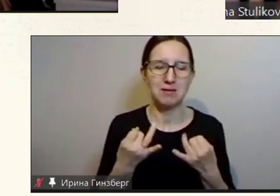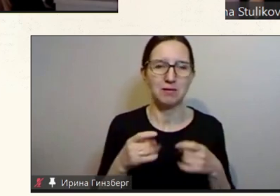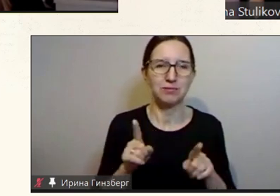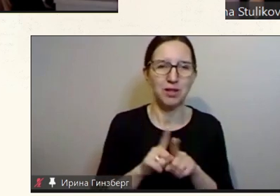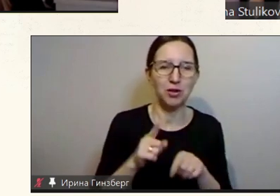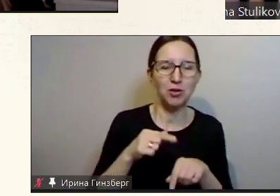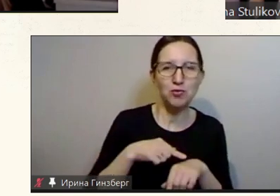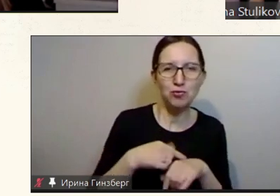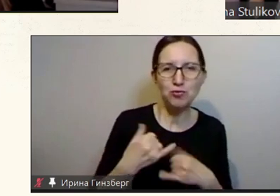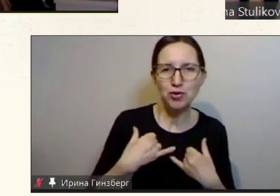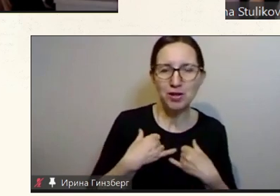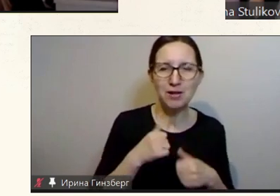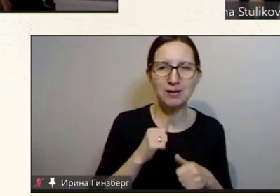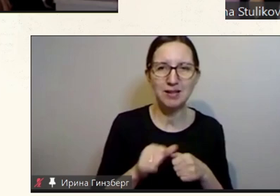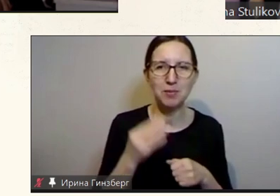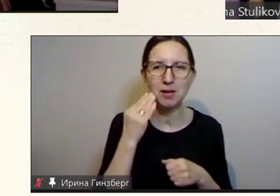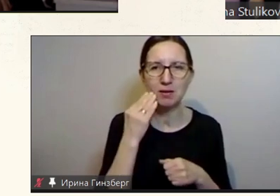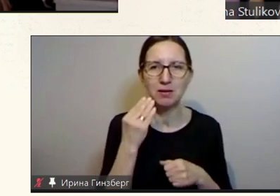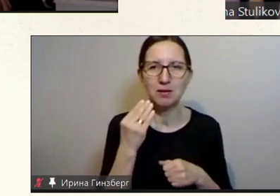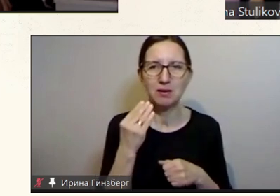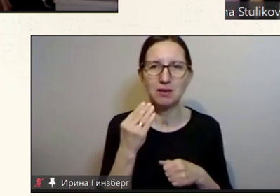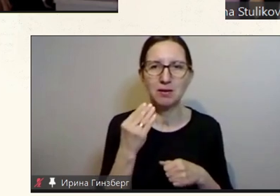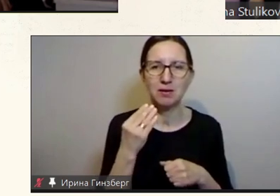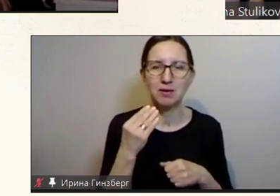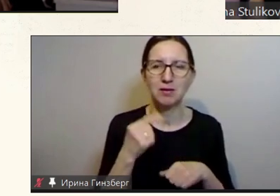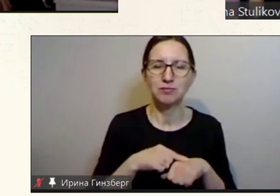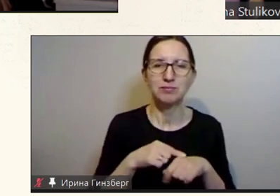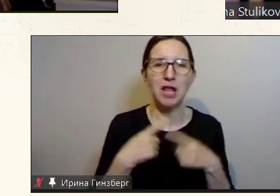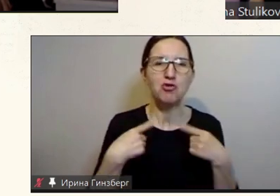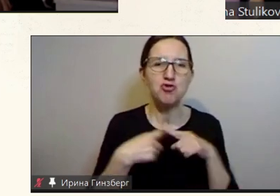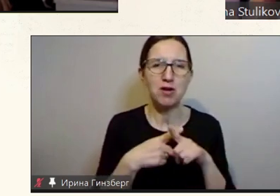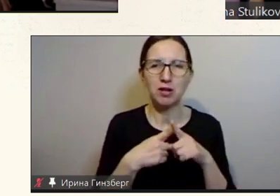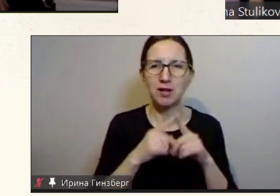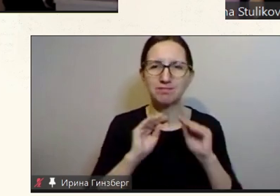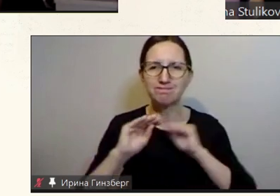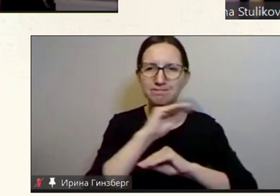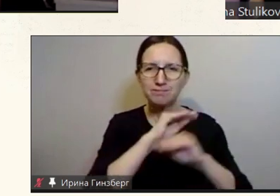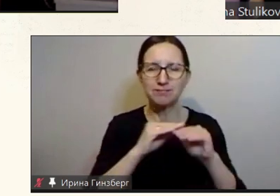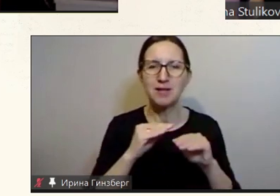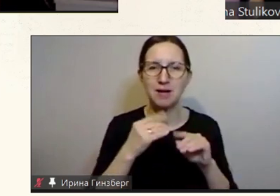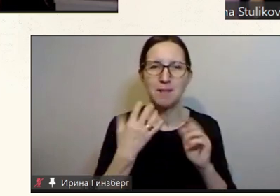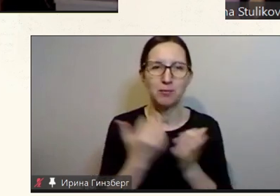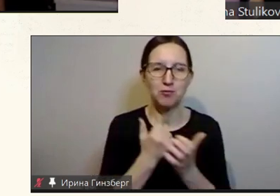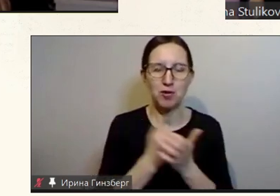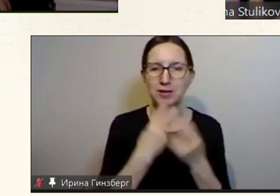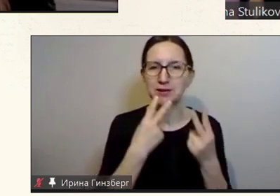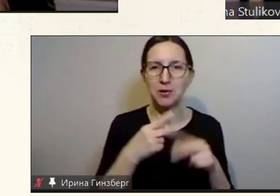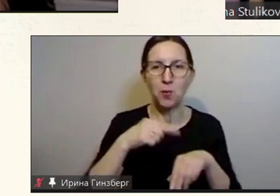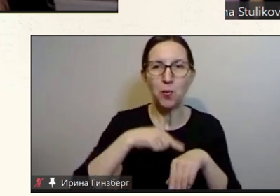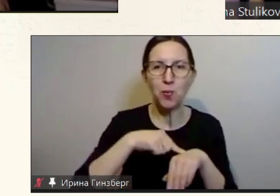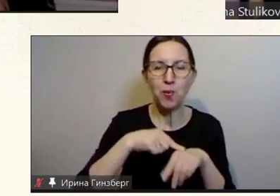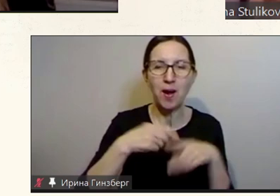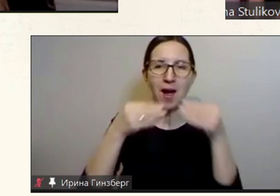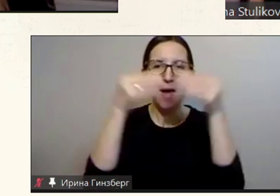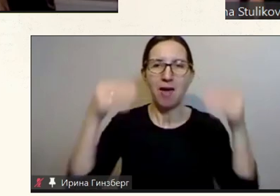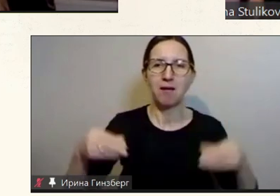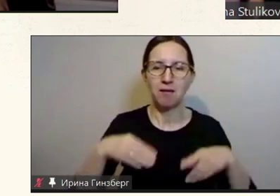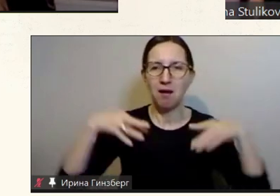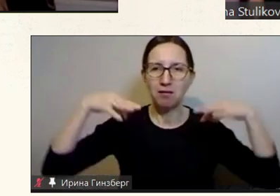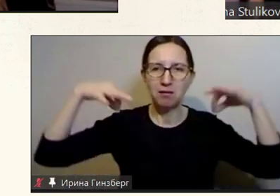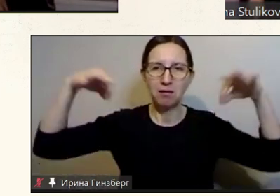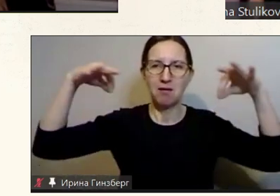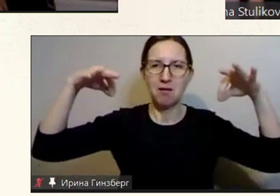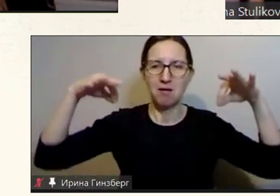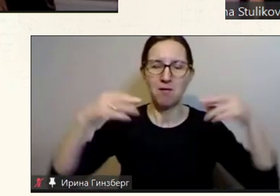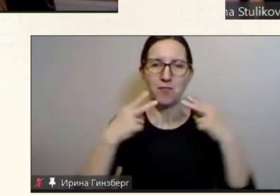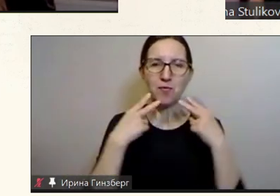It was an interesting solution, I believe, from the point of view of engineering and from the technical point of view.